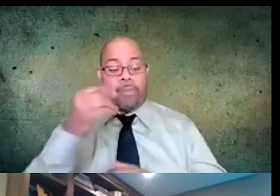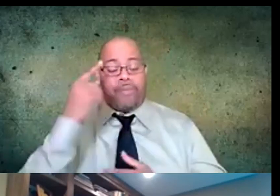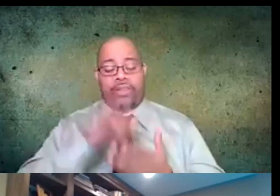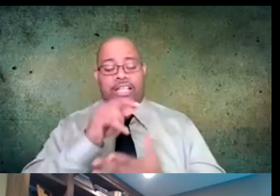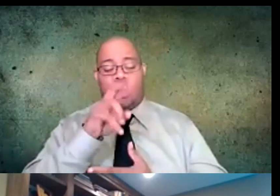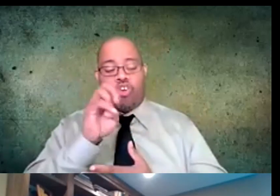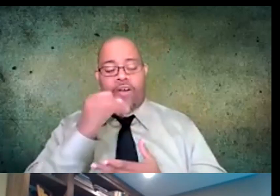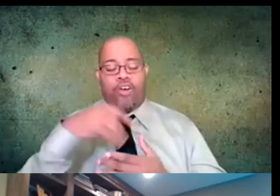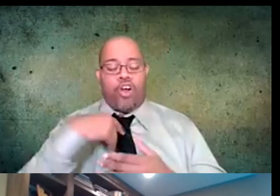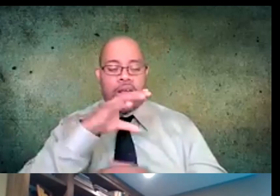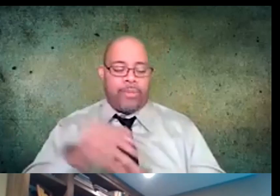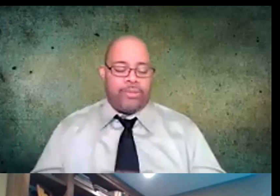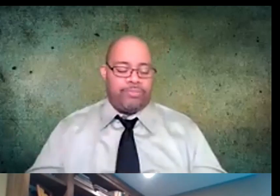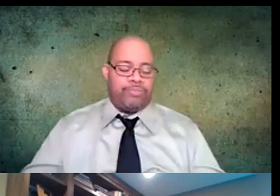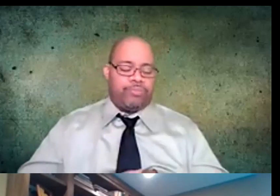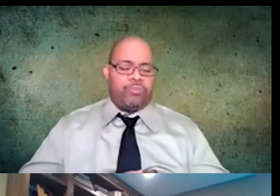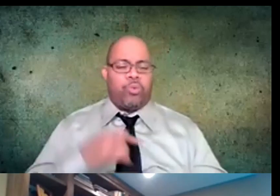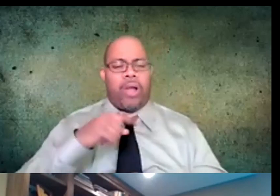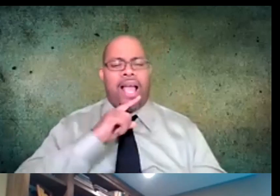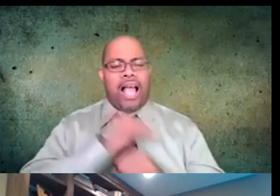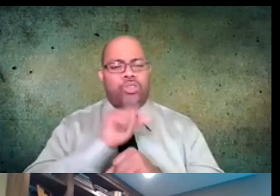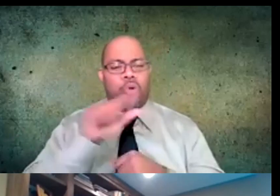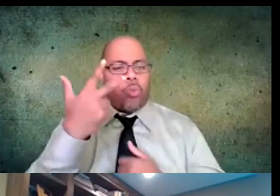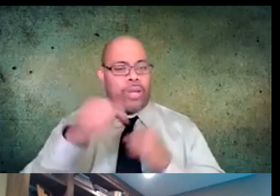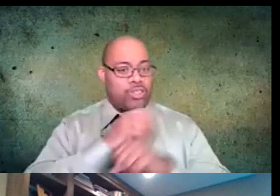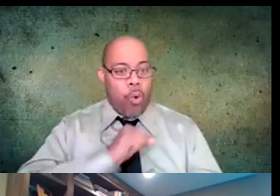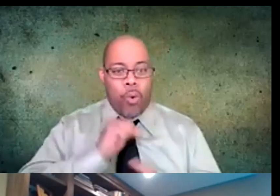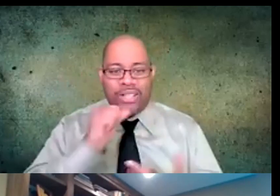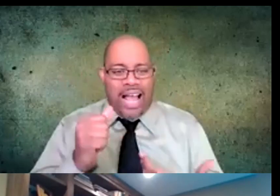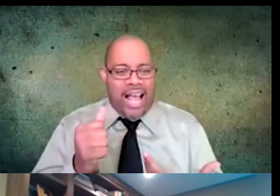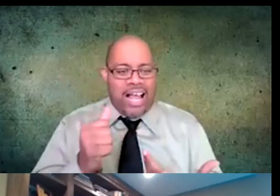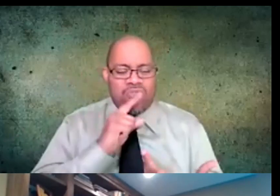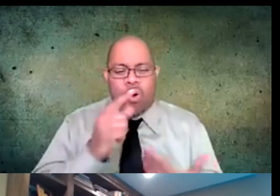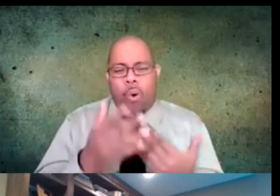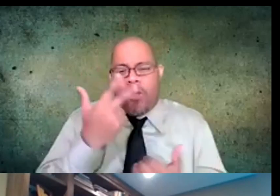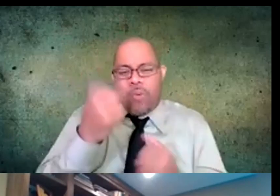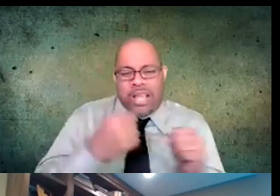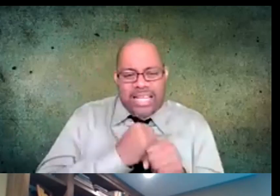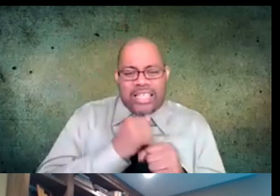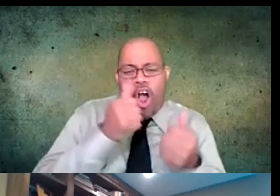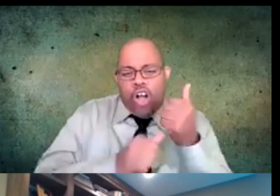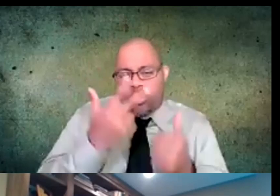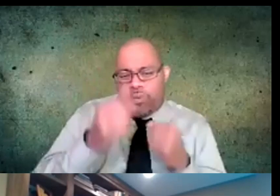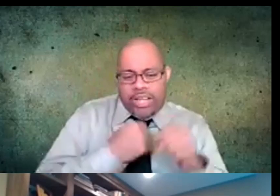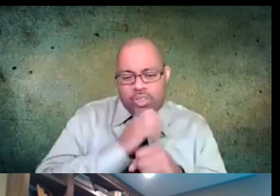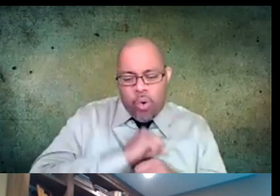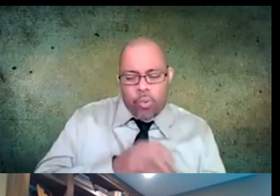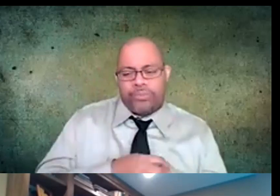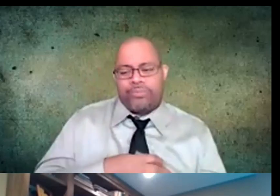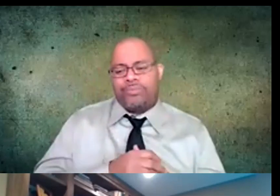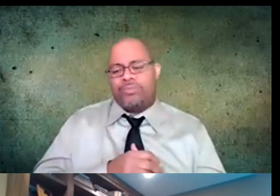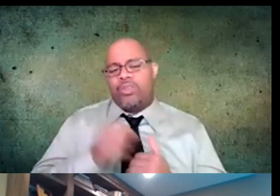our company. So we're actually only 3 years old, not quite 3 years yet, a little bit under 3 years old. So